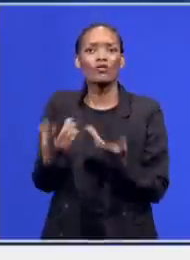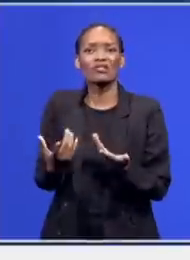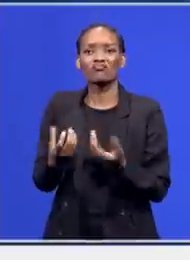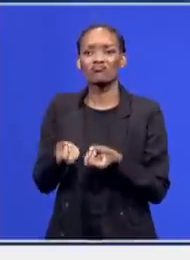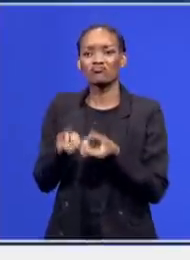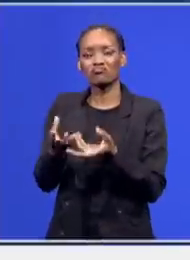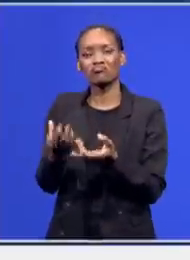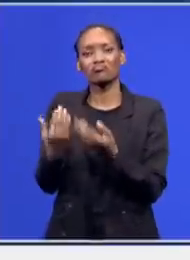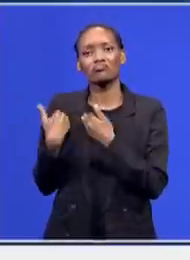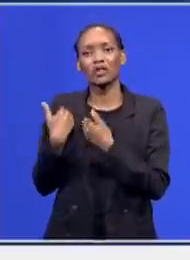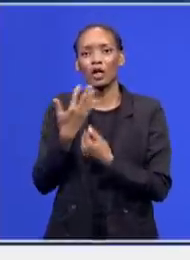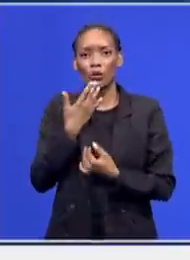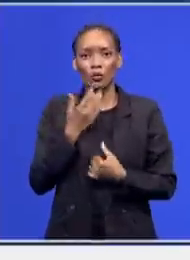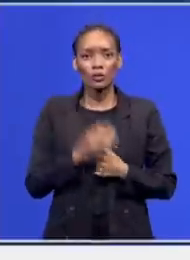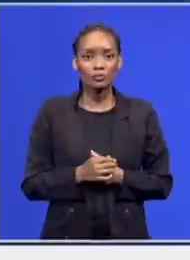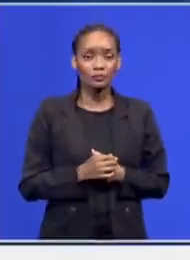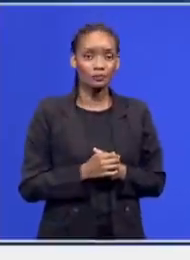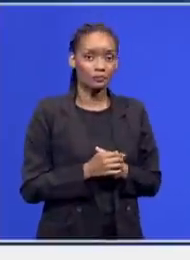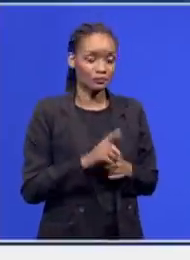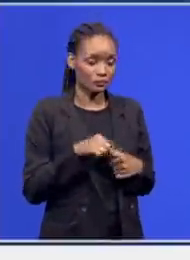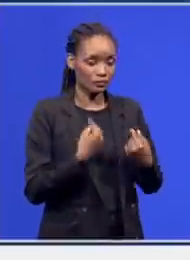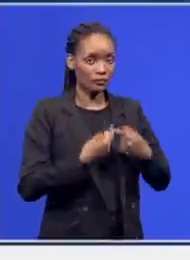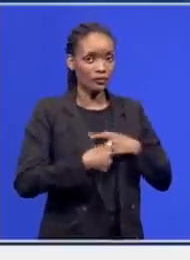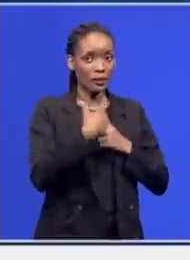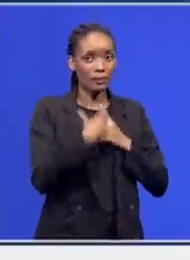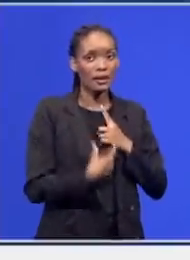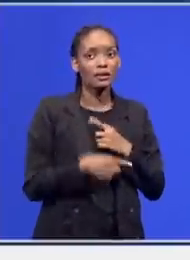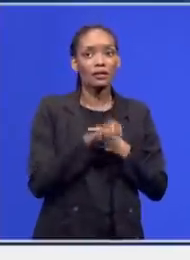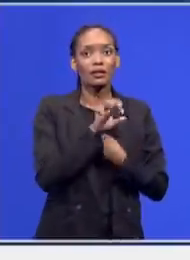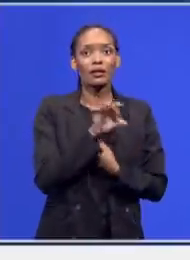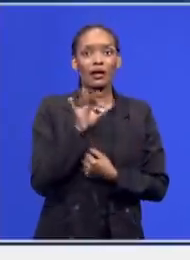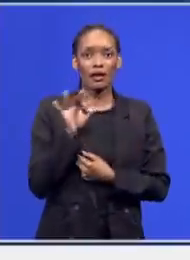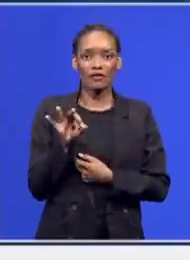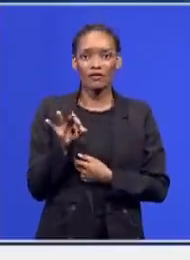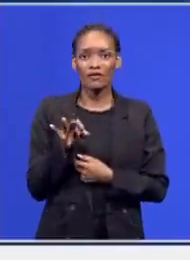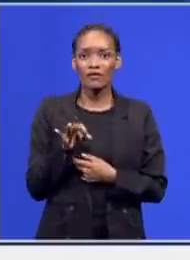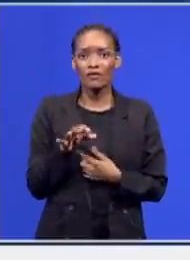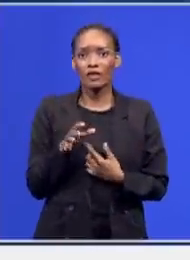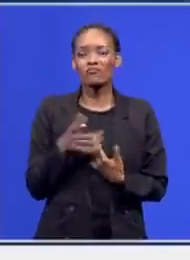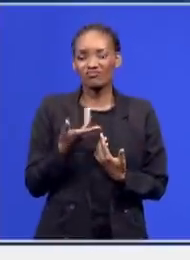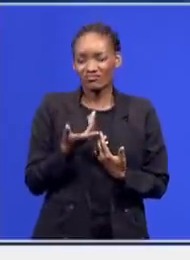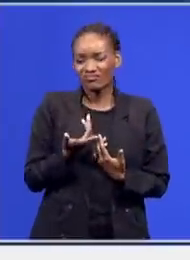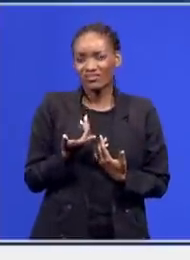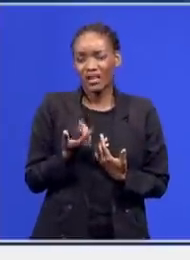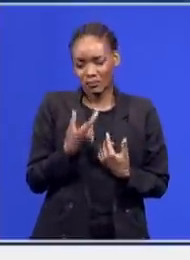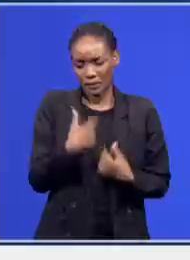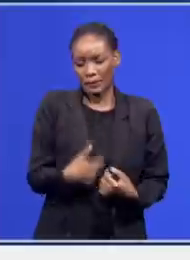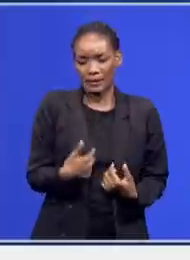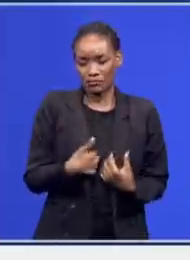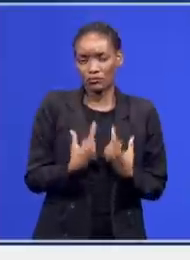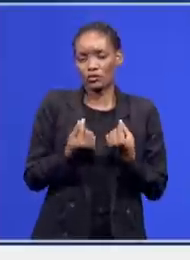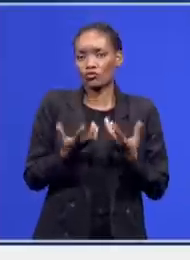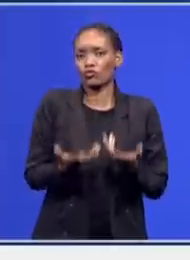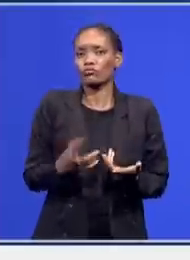As a ground force of the EFF, it's something that you do as a ground force. What's your contribution?